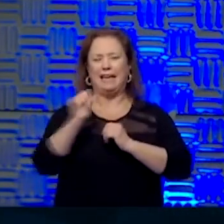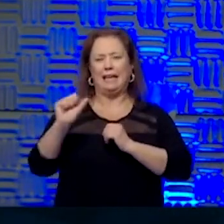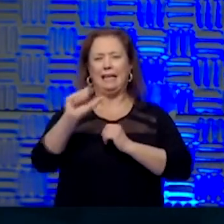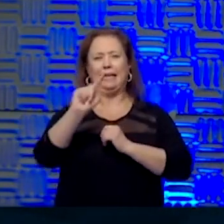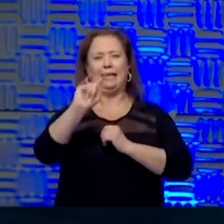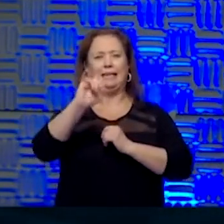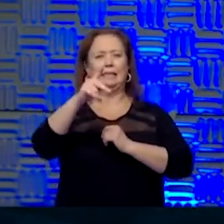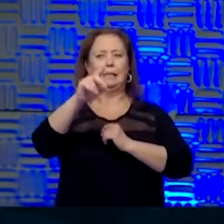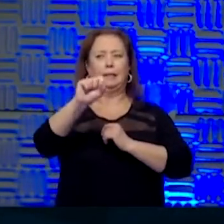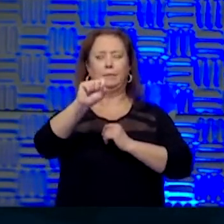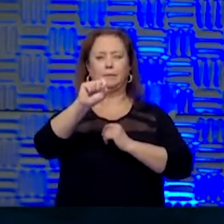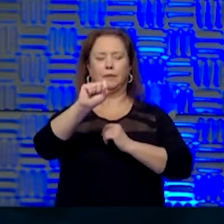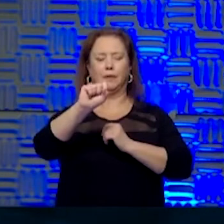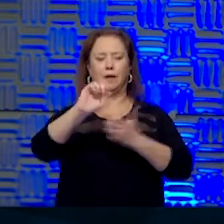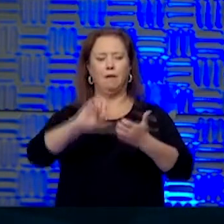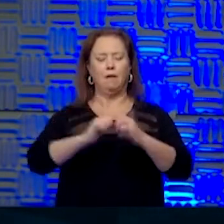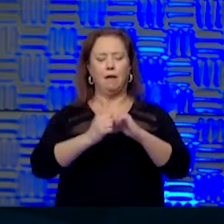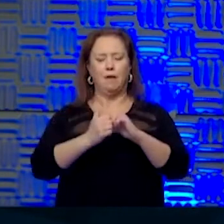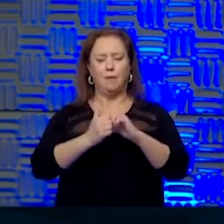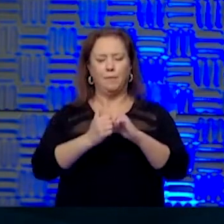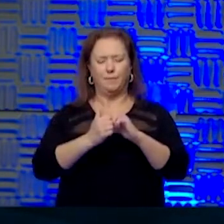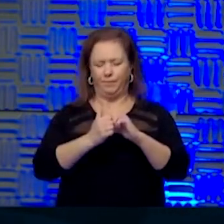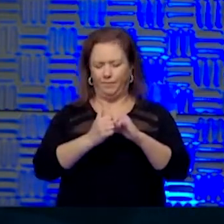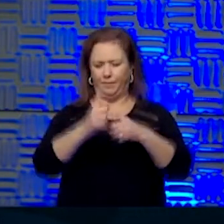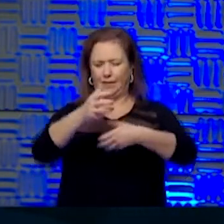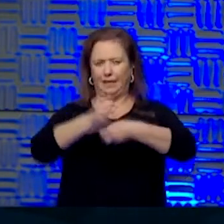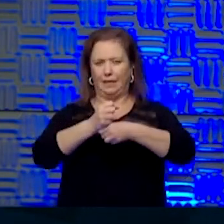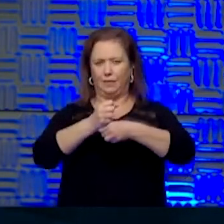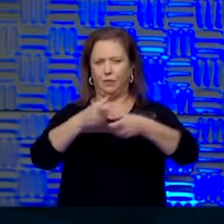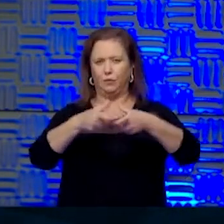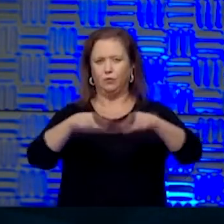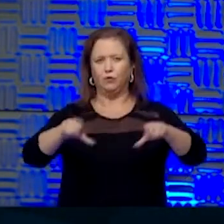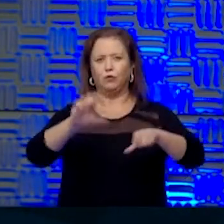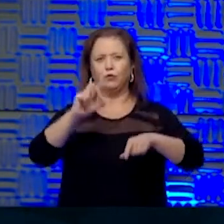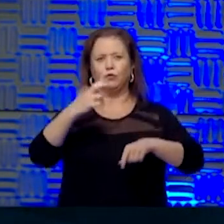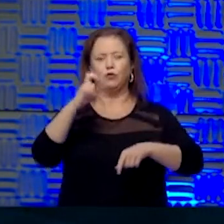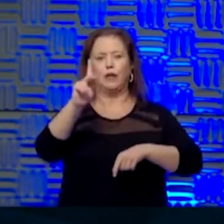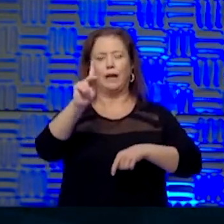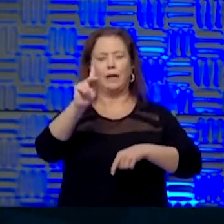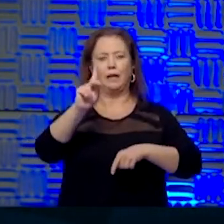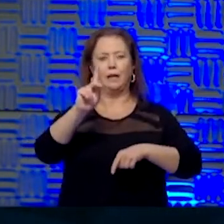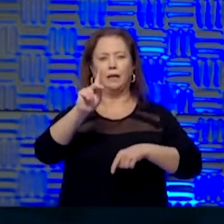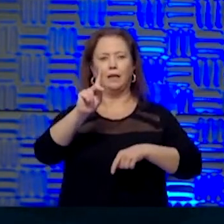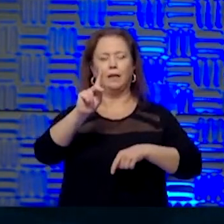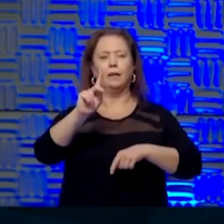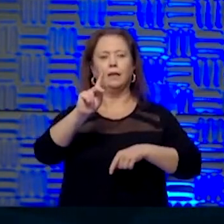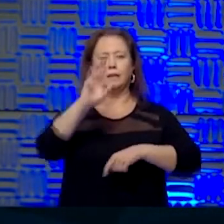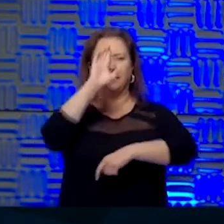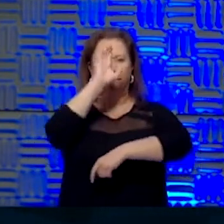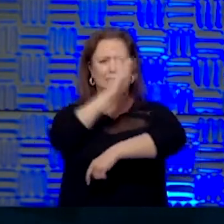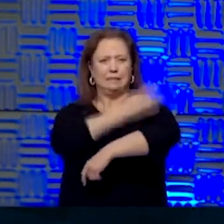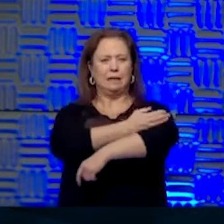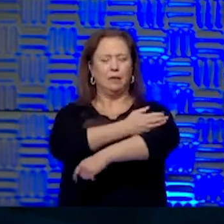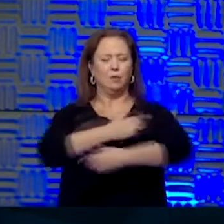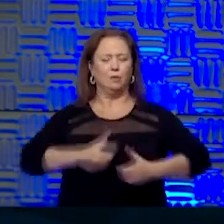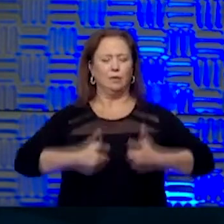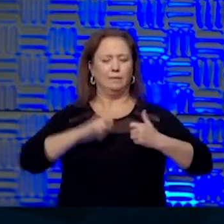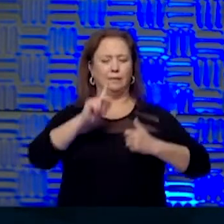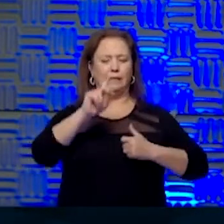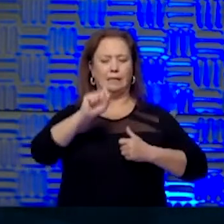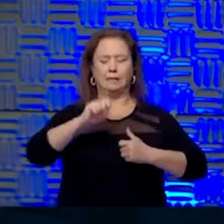on how to receive their stimulus check. I guess they have a son who lives in Kansas who hasn't received it yet,